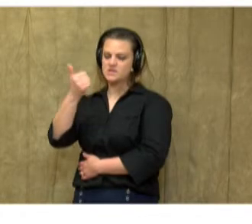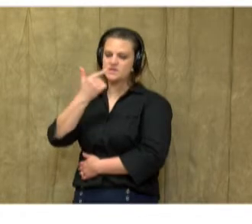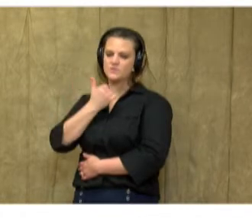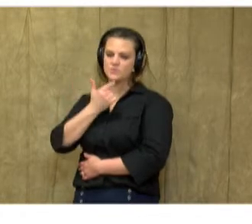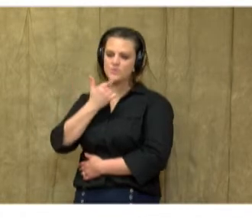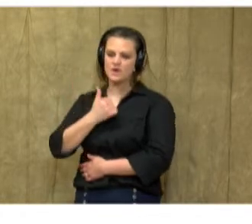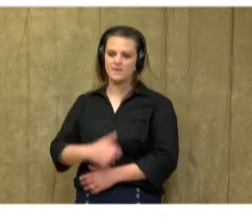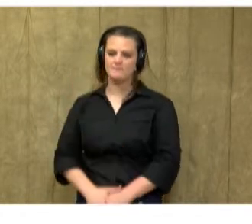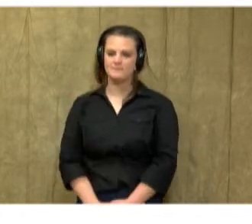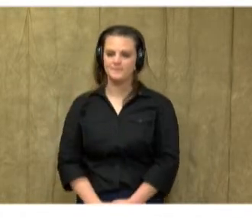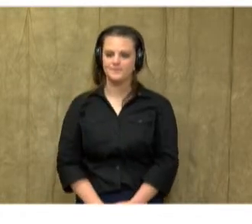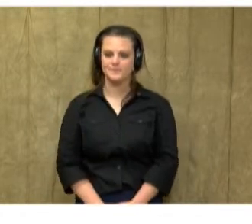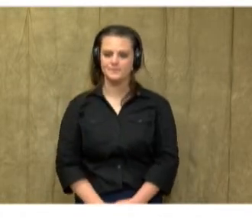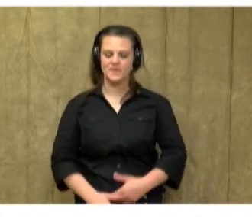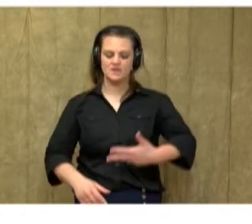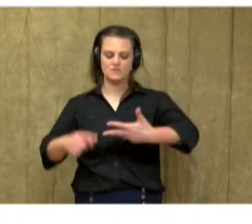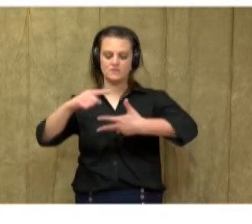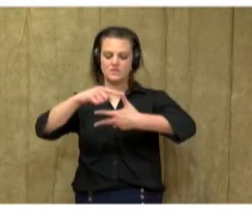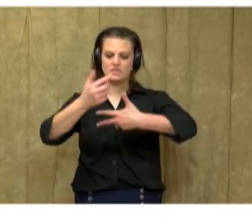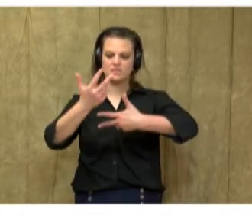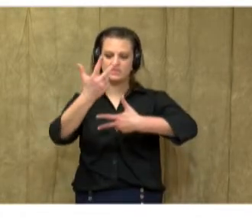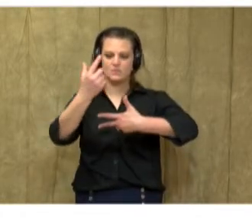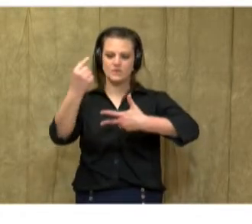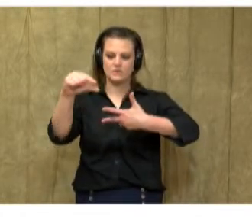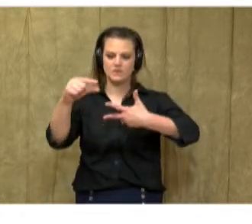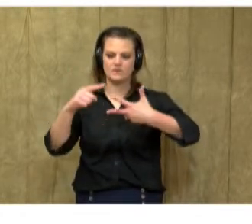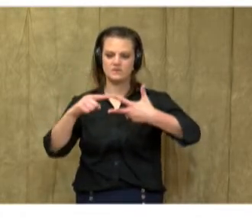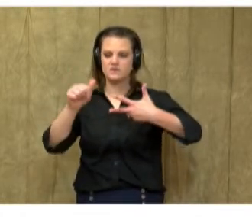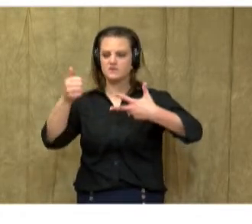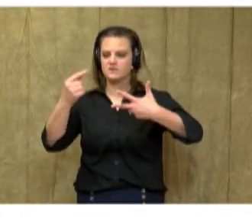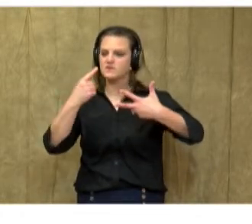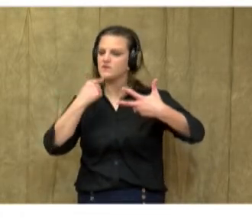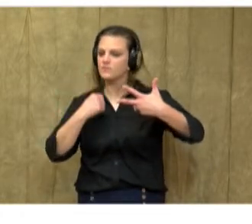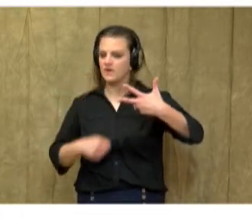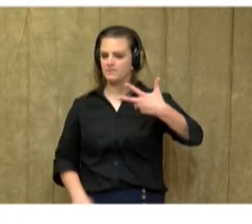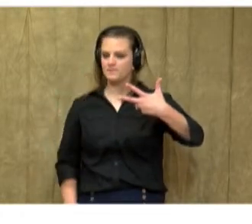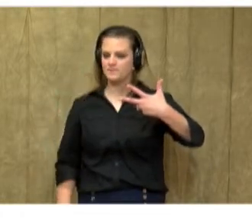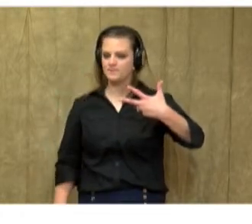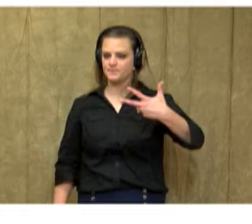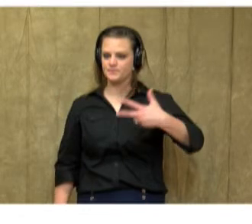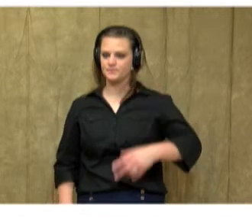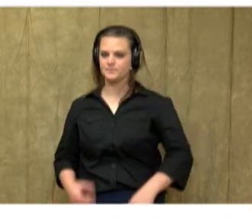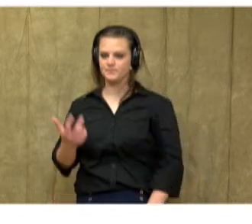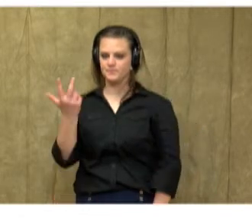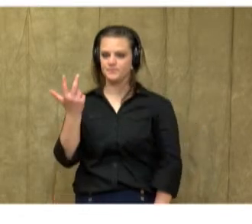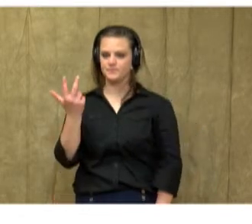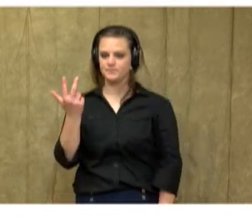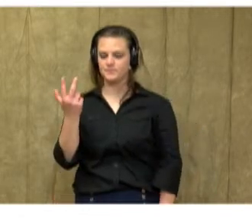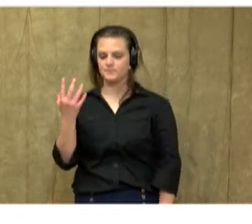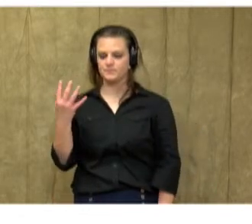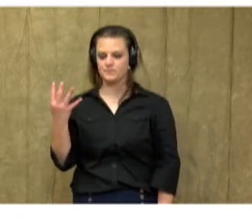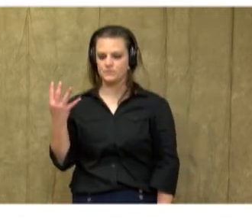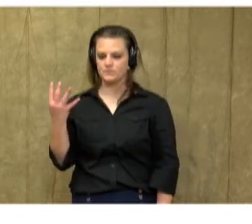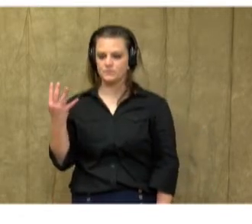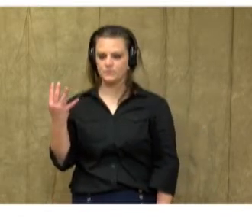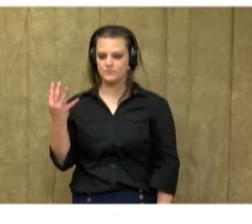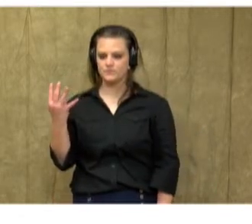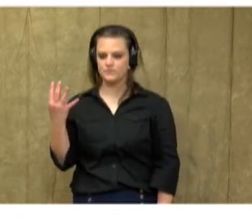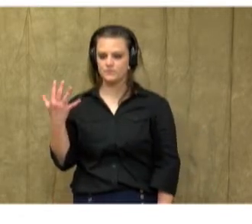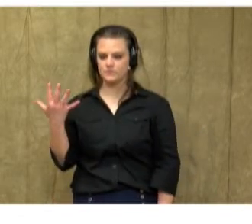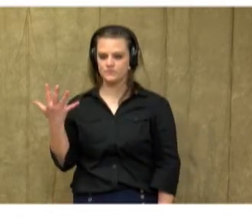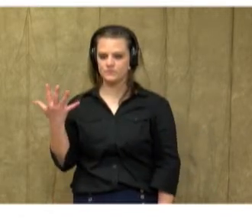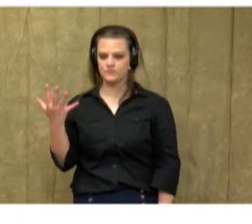red tiles. Now there were already 3 green, so 1, 2, 3,